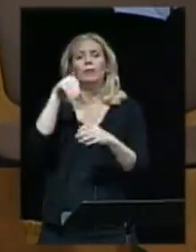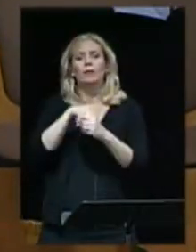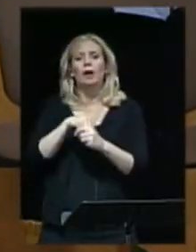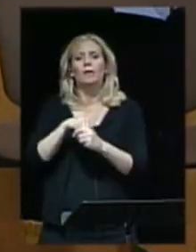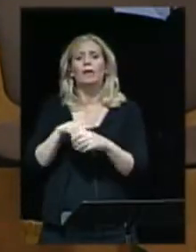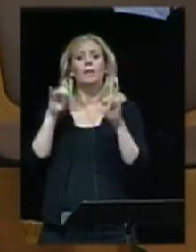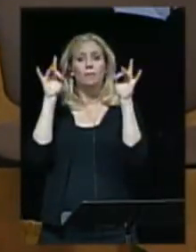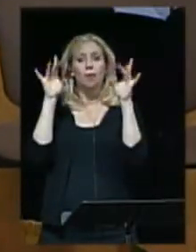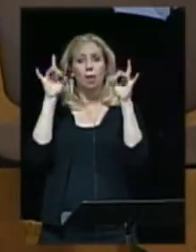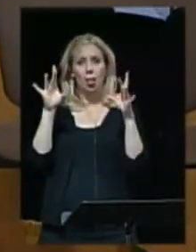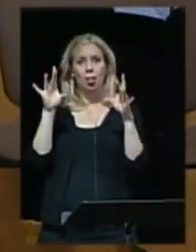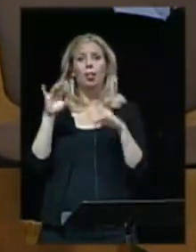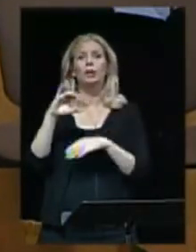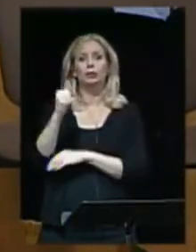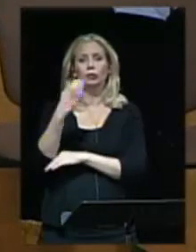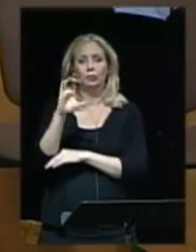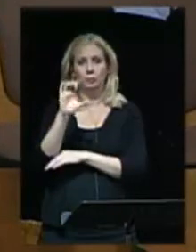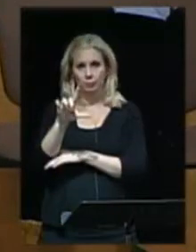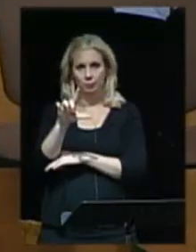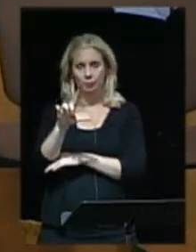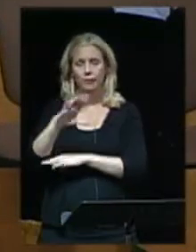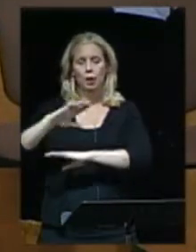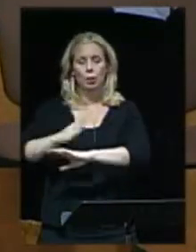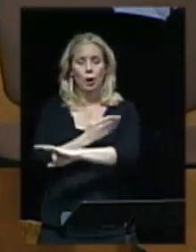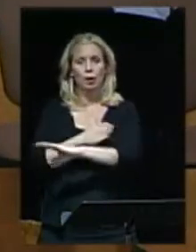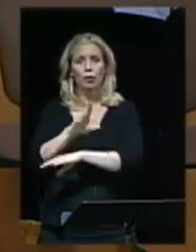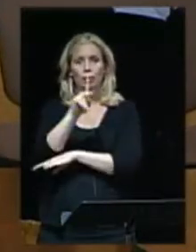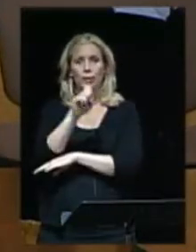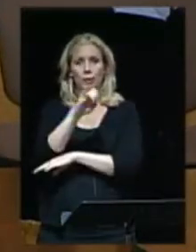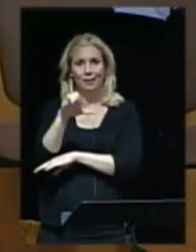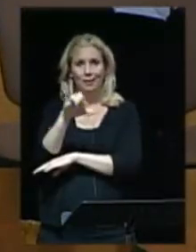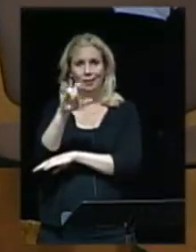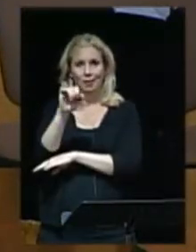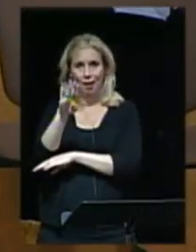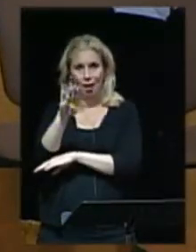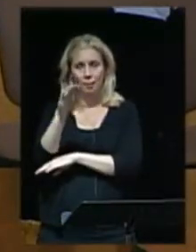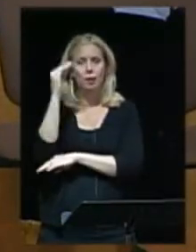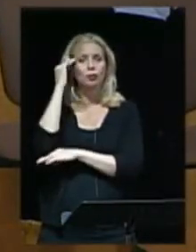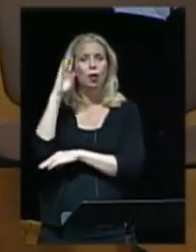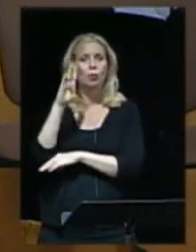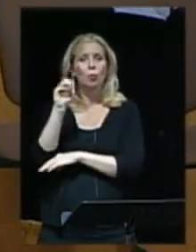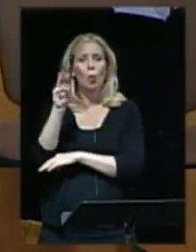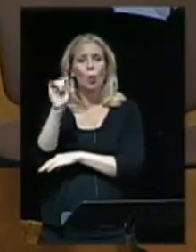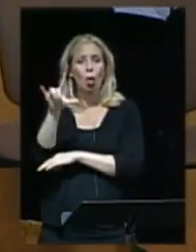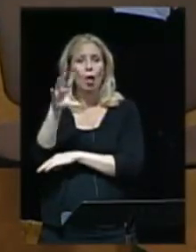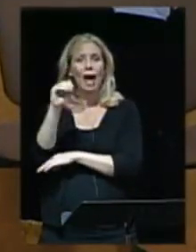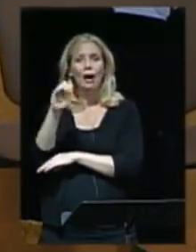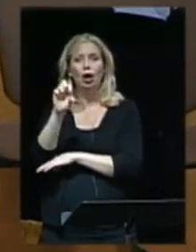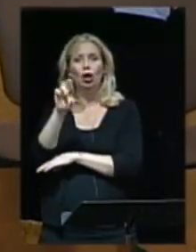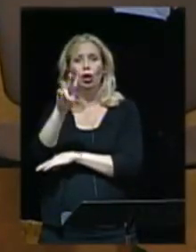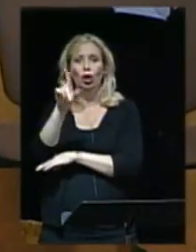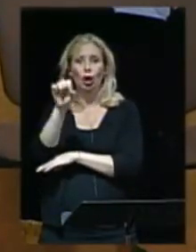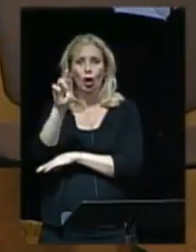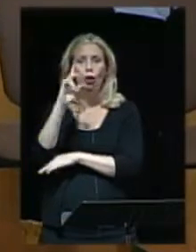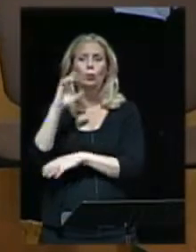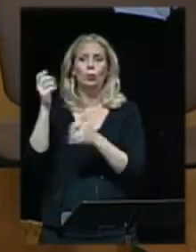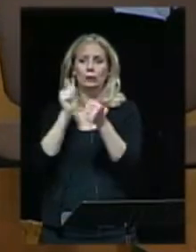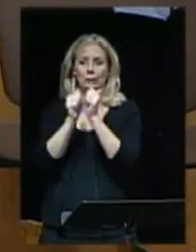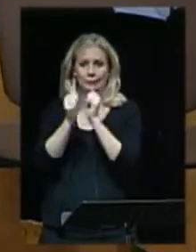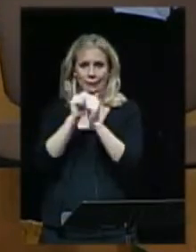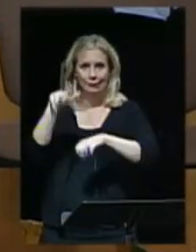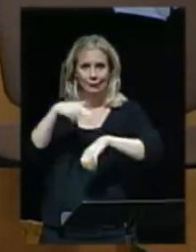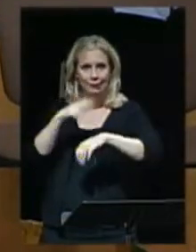league, choir, key club, knowledge bowl, and not to mention a curler who competes on the national level.